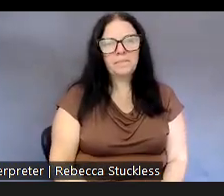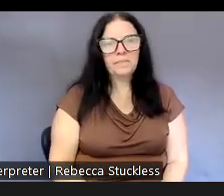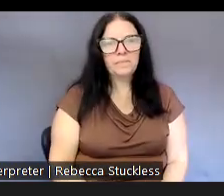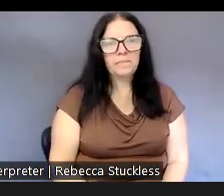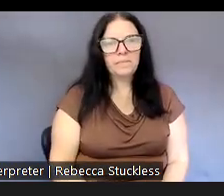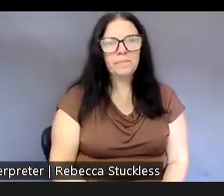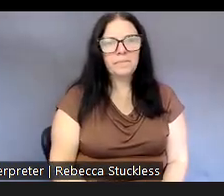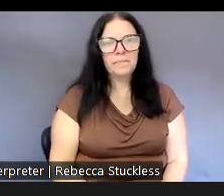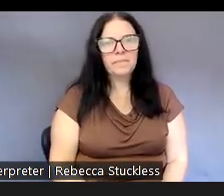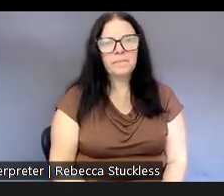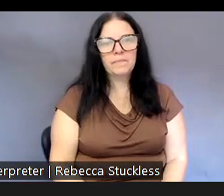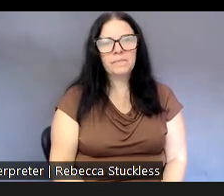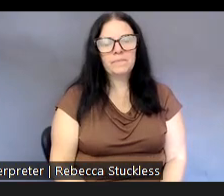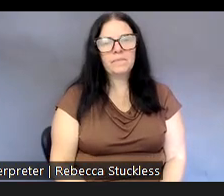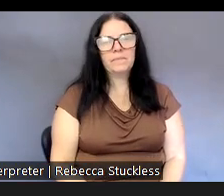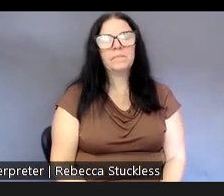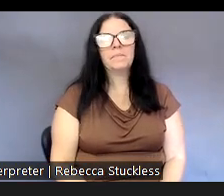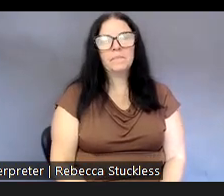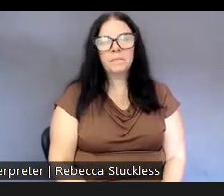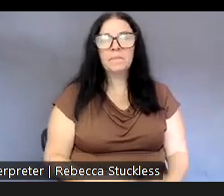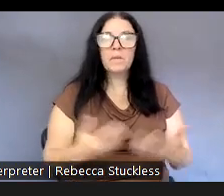And what are the risks of